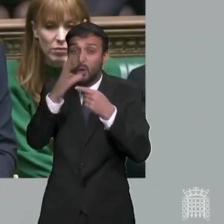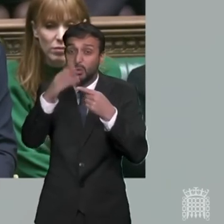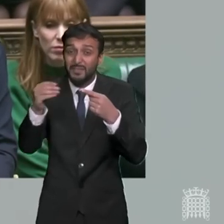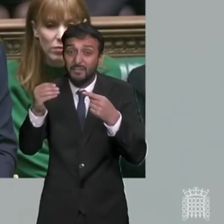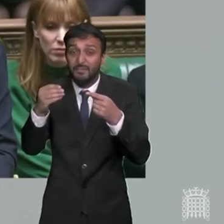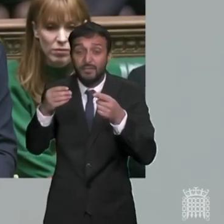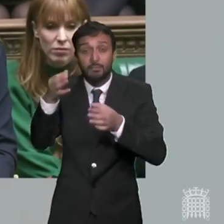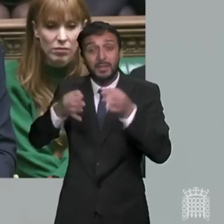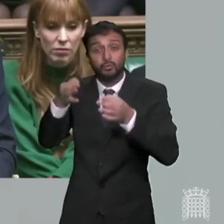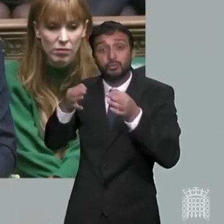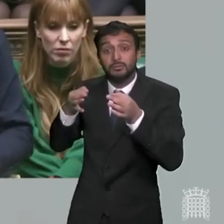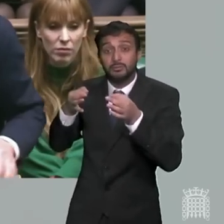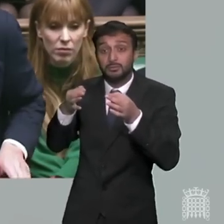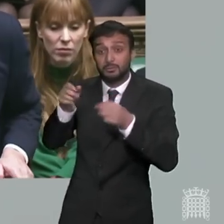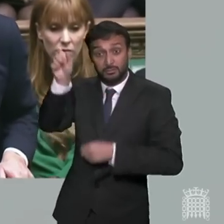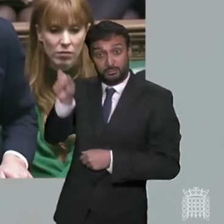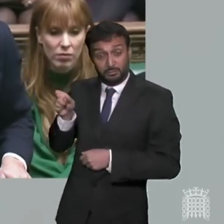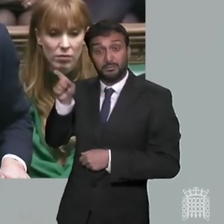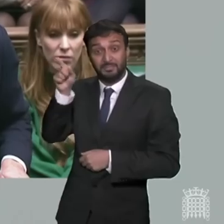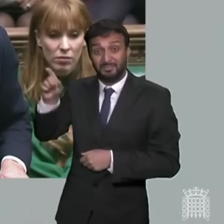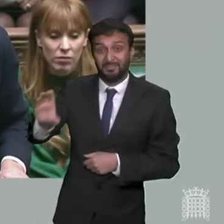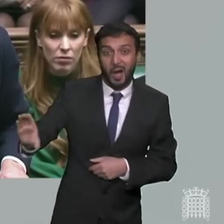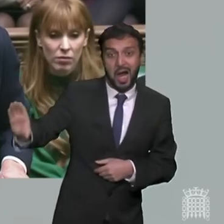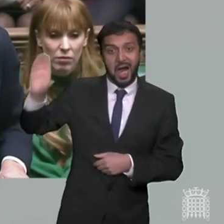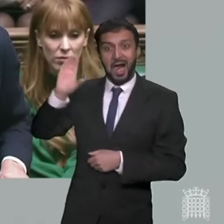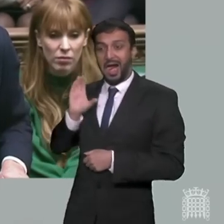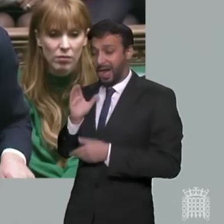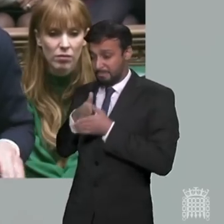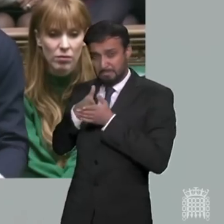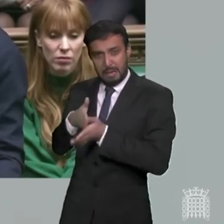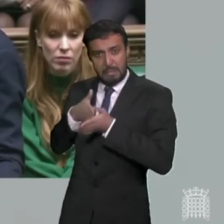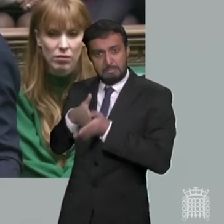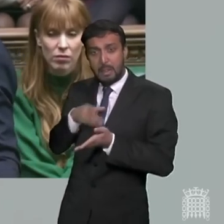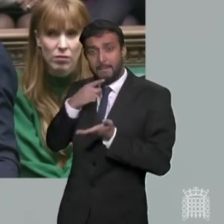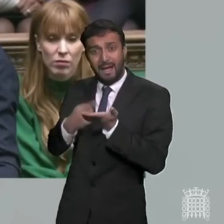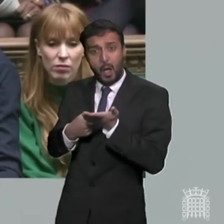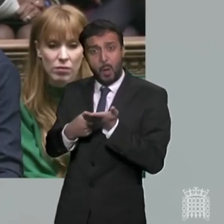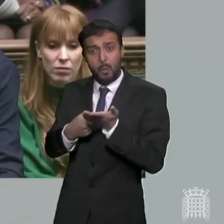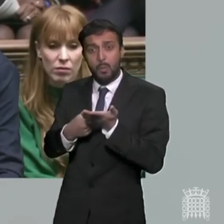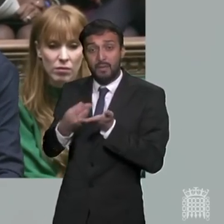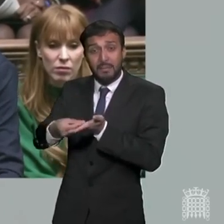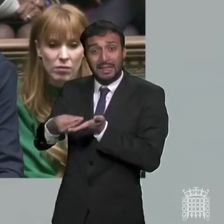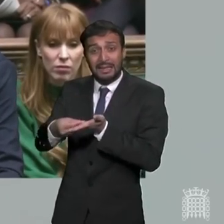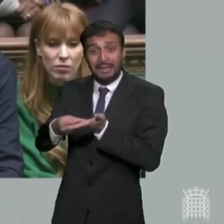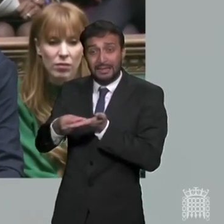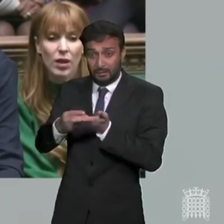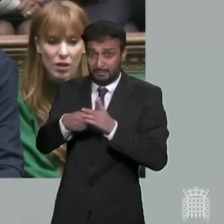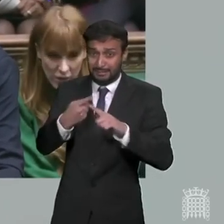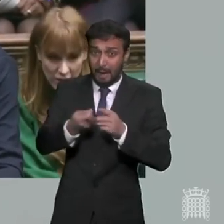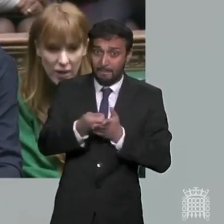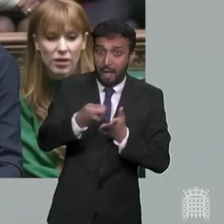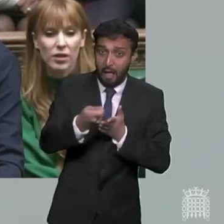of millions in taxpayers' money and then provided Duff PPE, and he says he's shocked. He was the